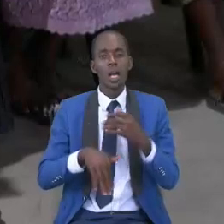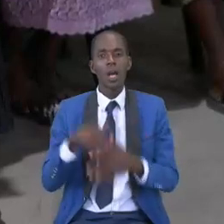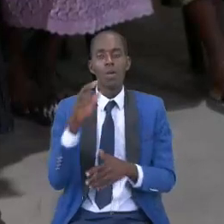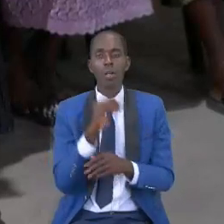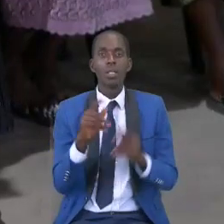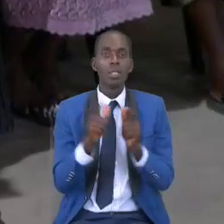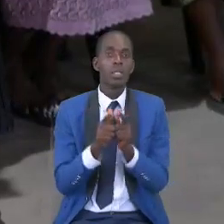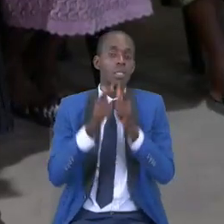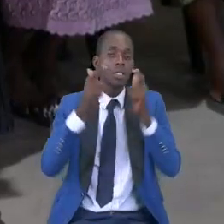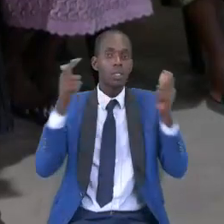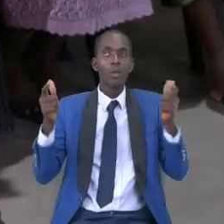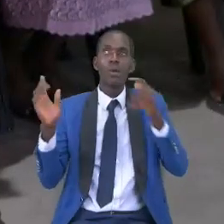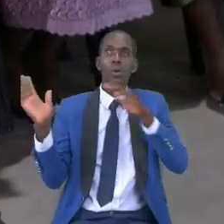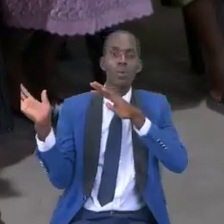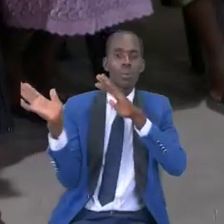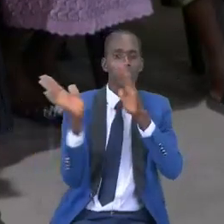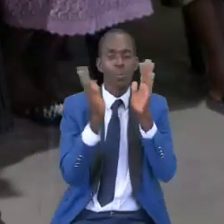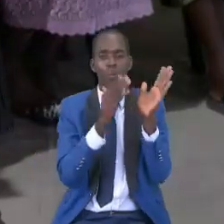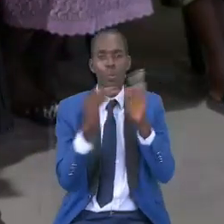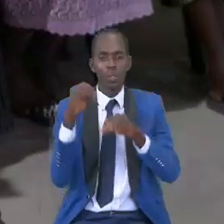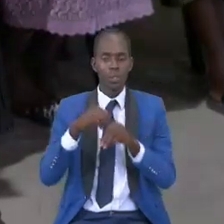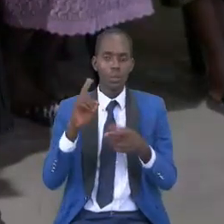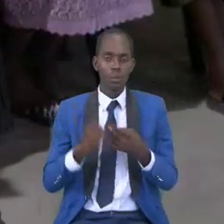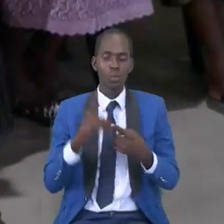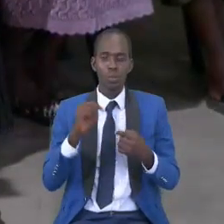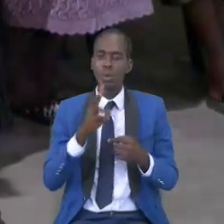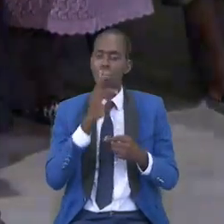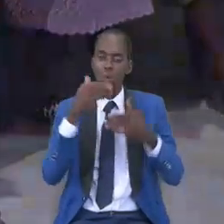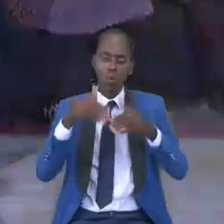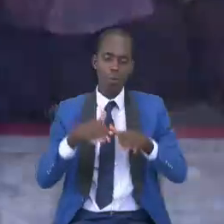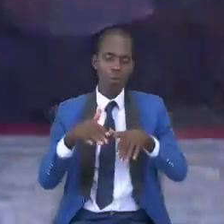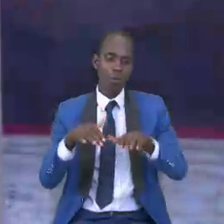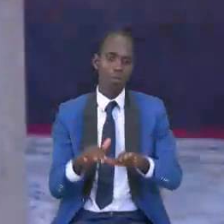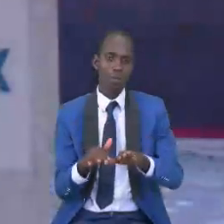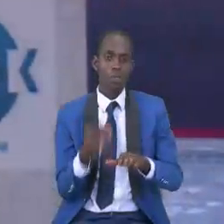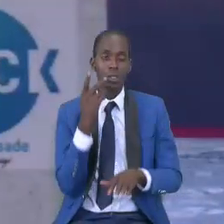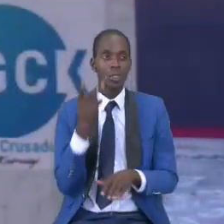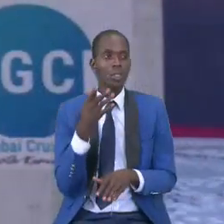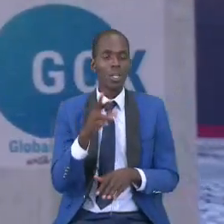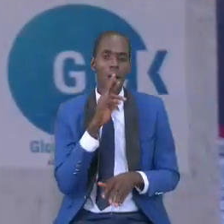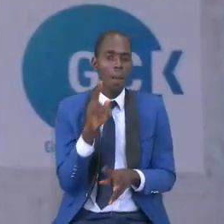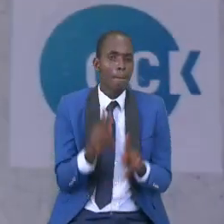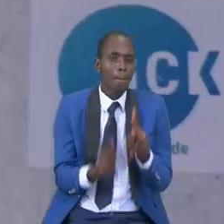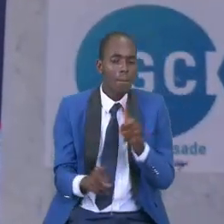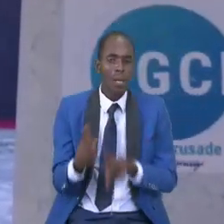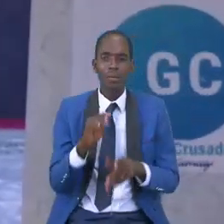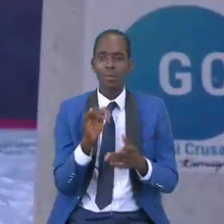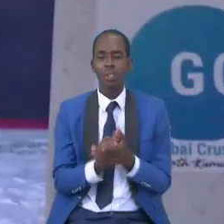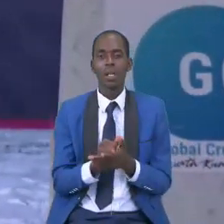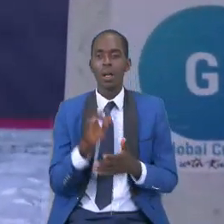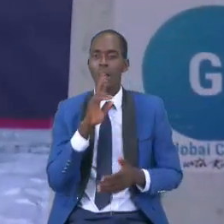great wind into the sea. You know, there are people that always